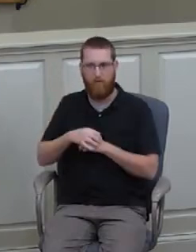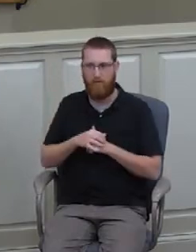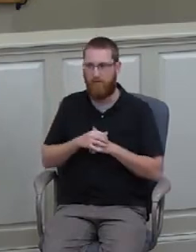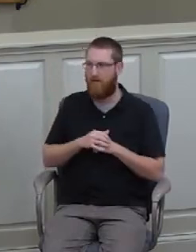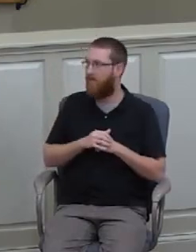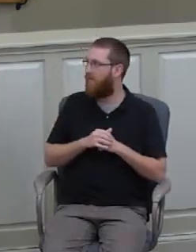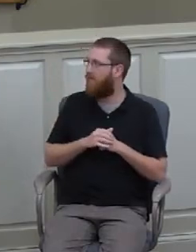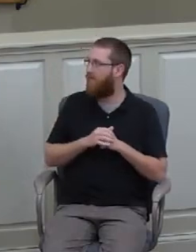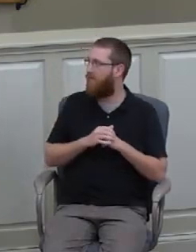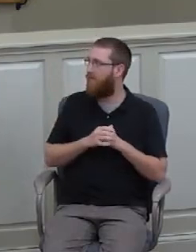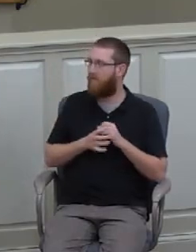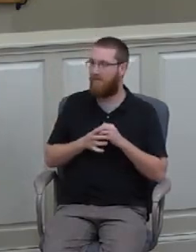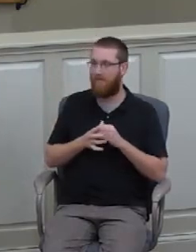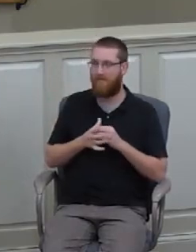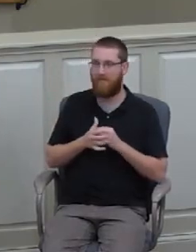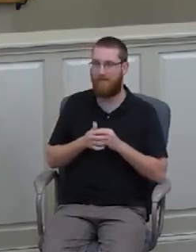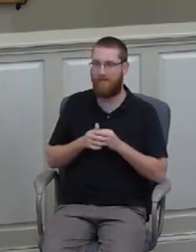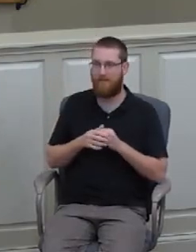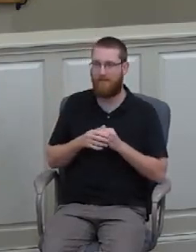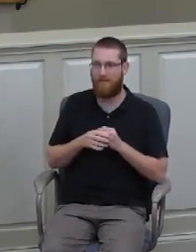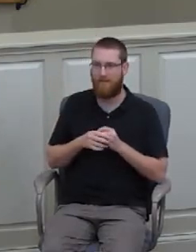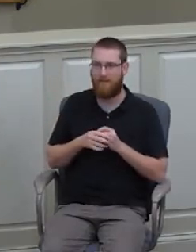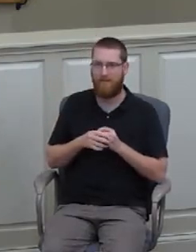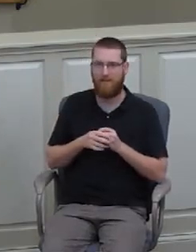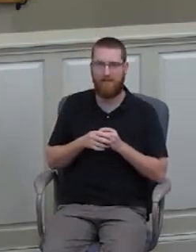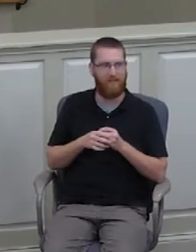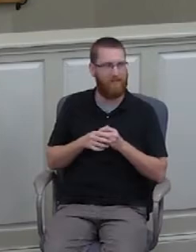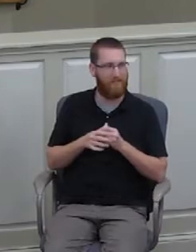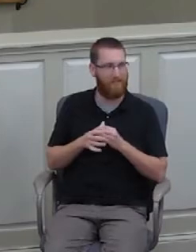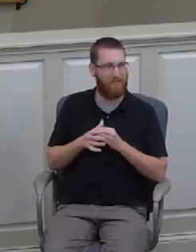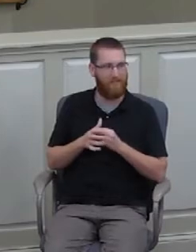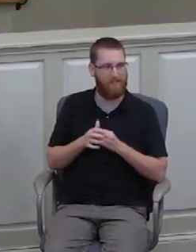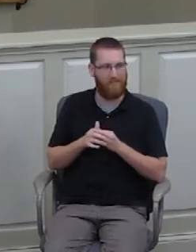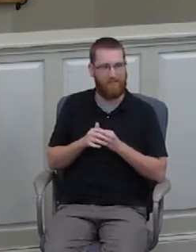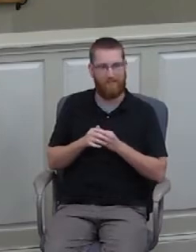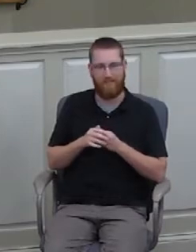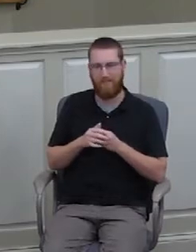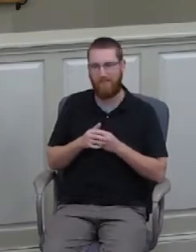when you sit, everybody's up here whirling around going, what? I know.